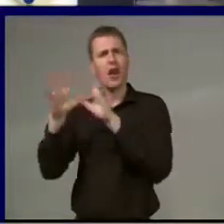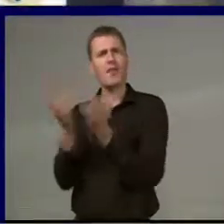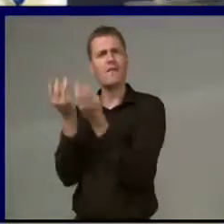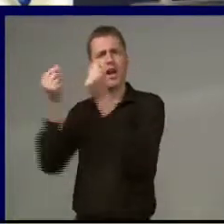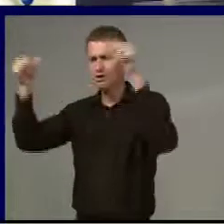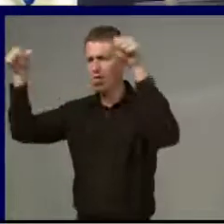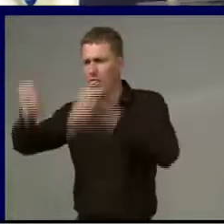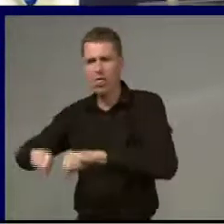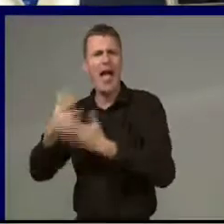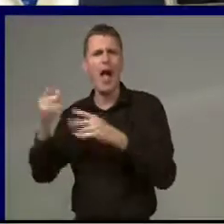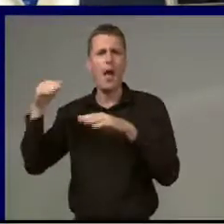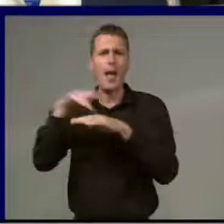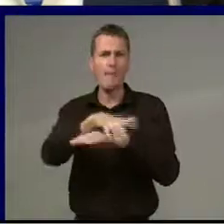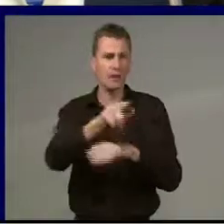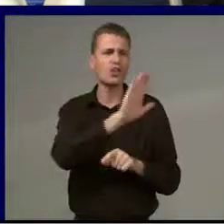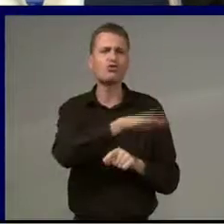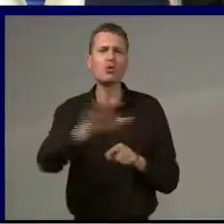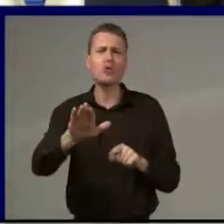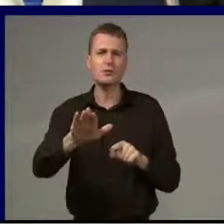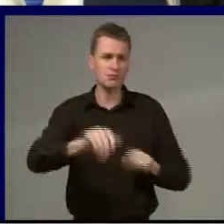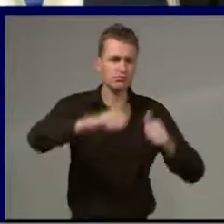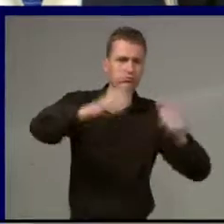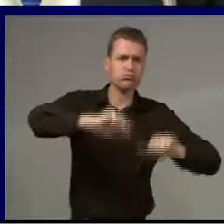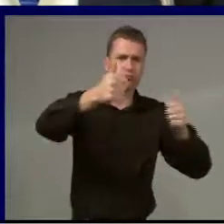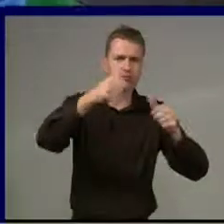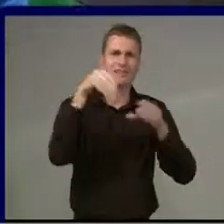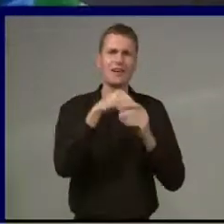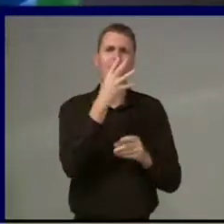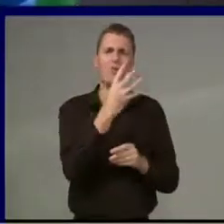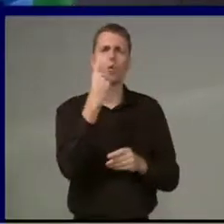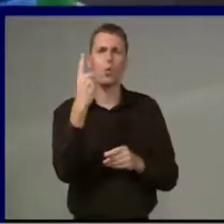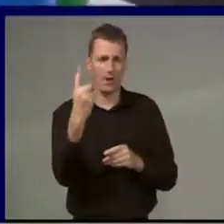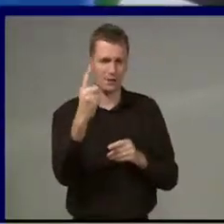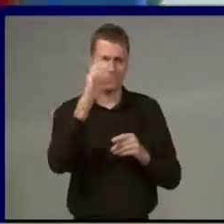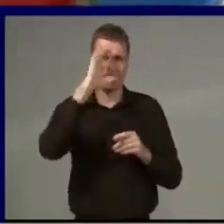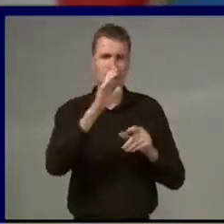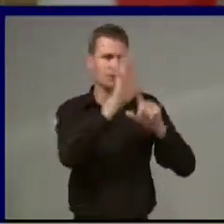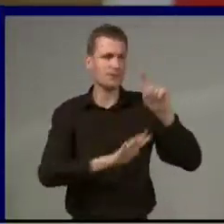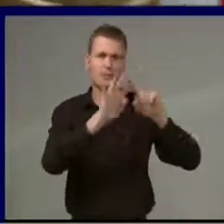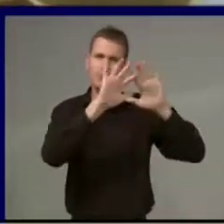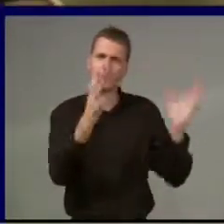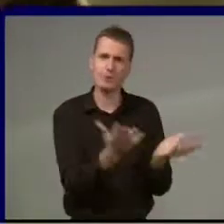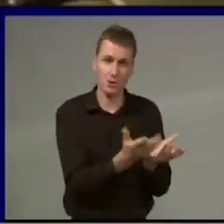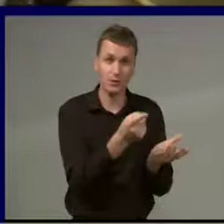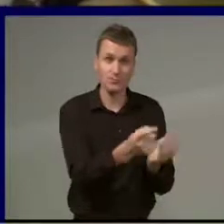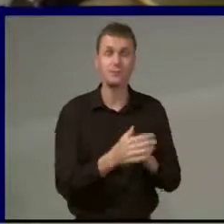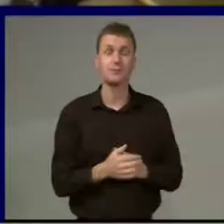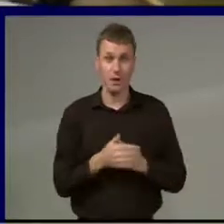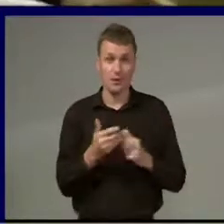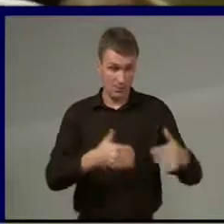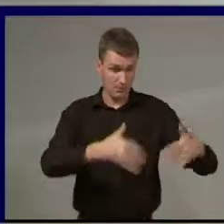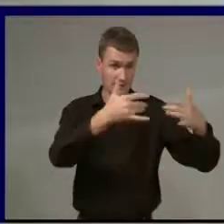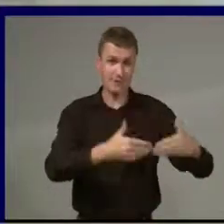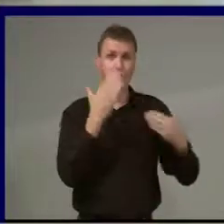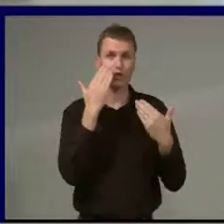child wellbeing in 41 OECD and EU countries. UNICEF figures show that youth unemployment has gone